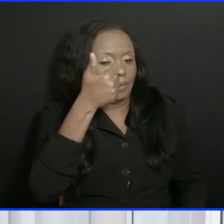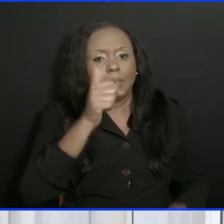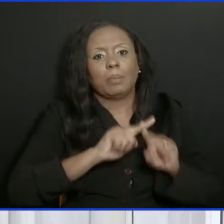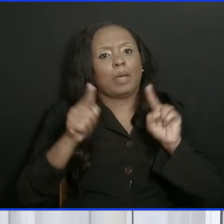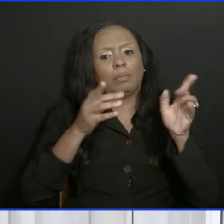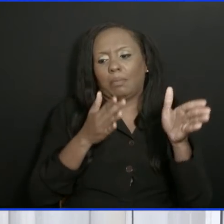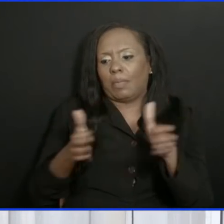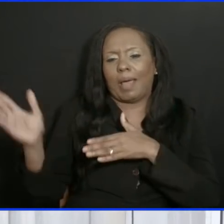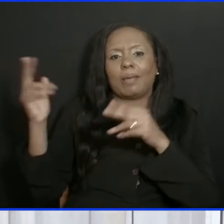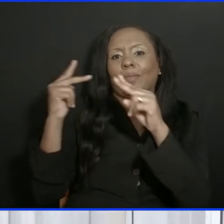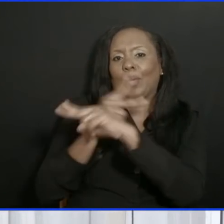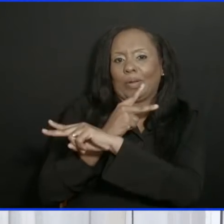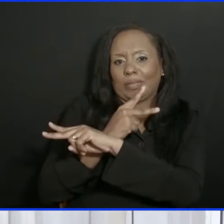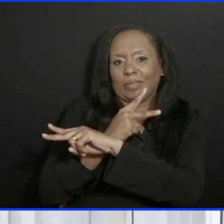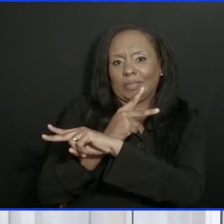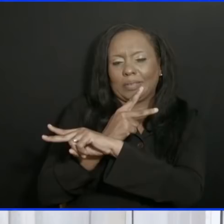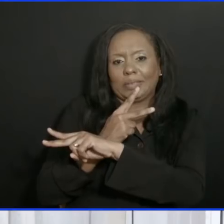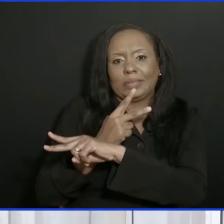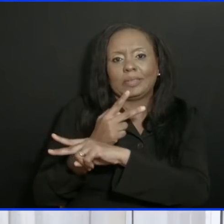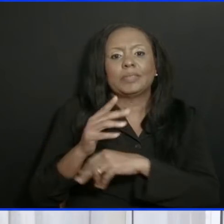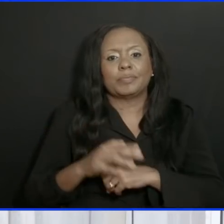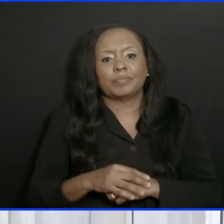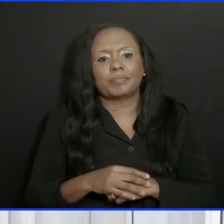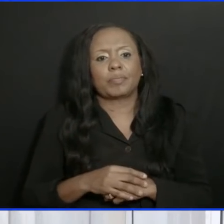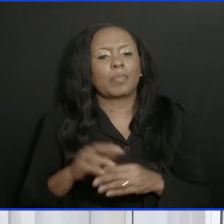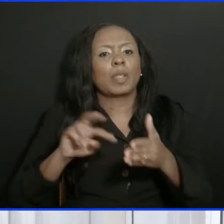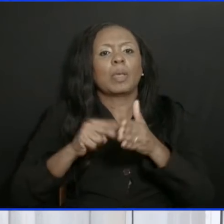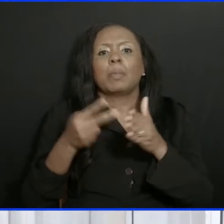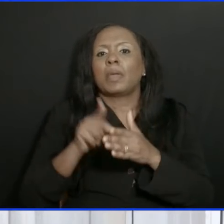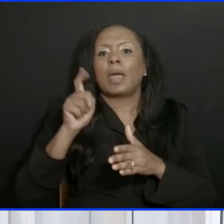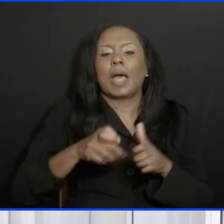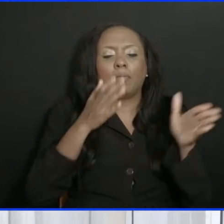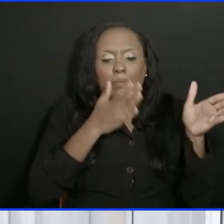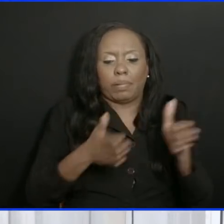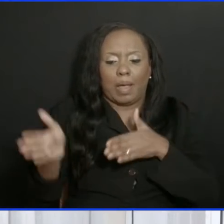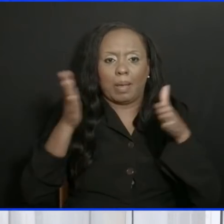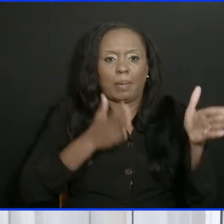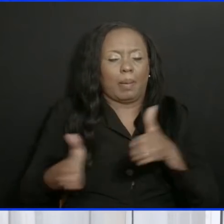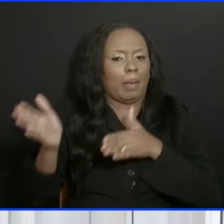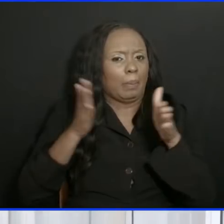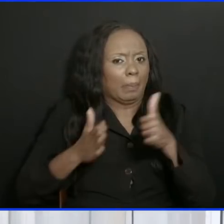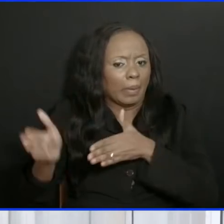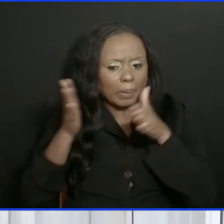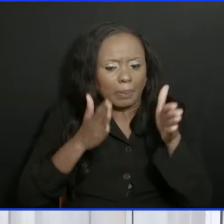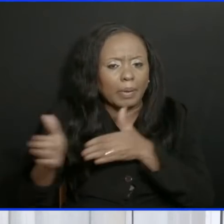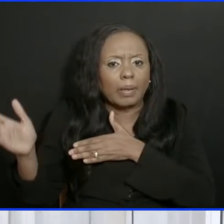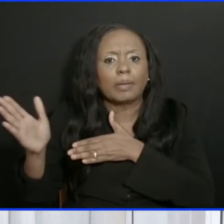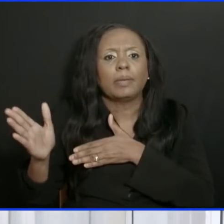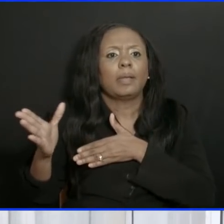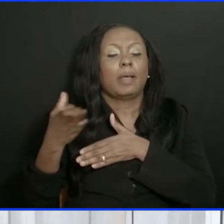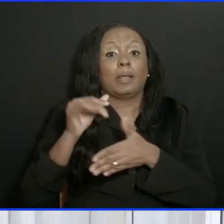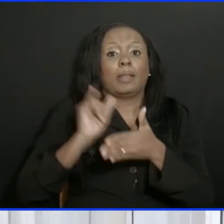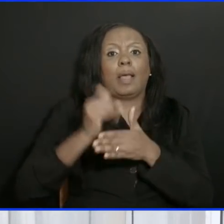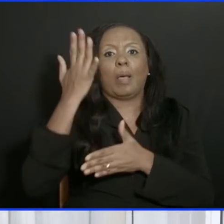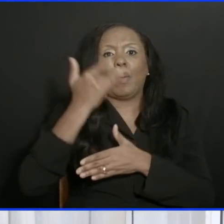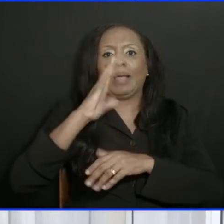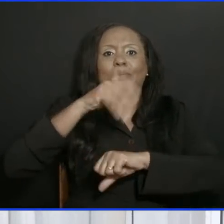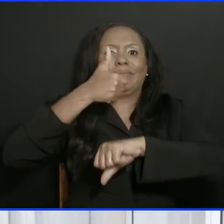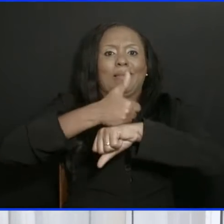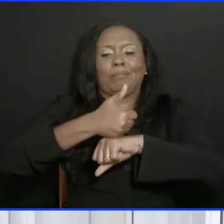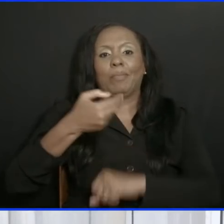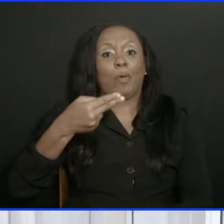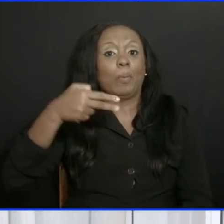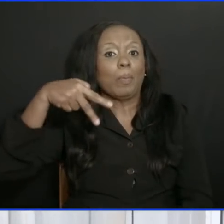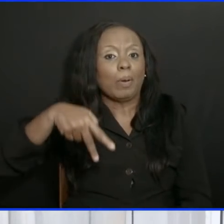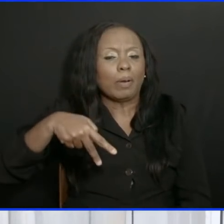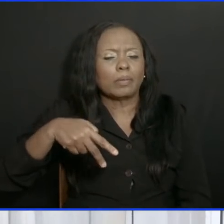a dedicated facility in a way that had not been done by any other Caribbean territory, and that has served us well. When we knew